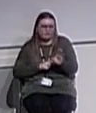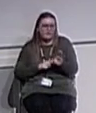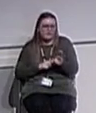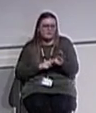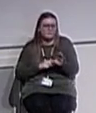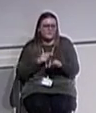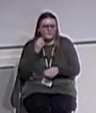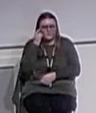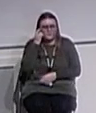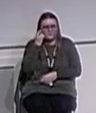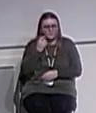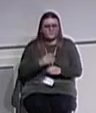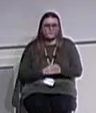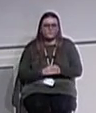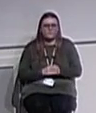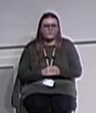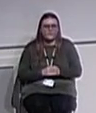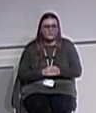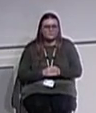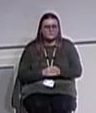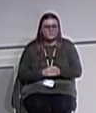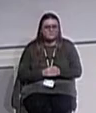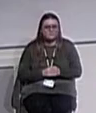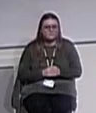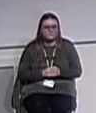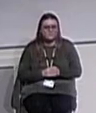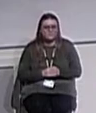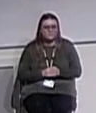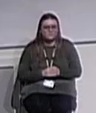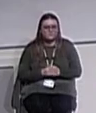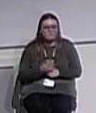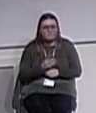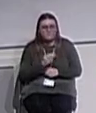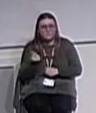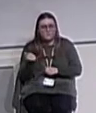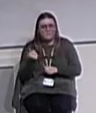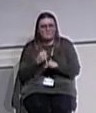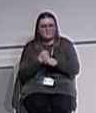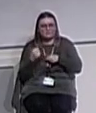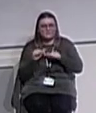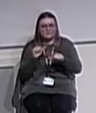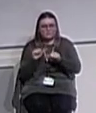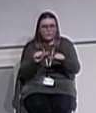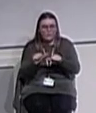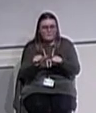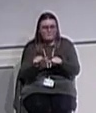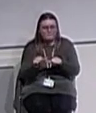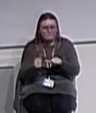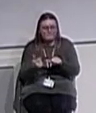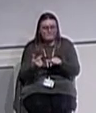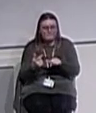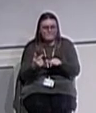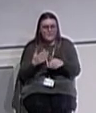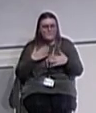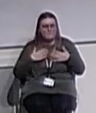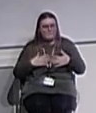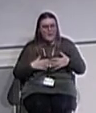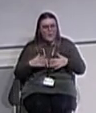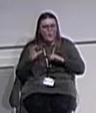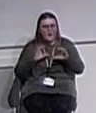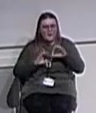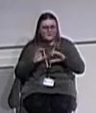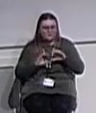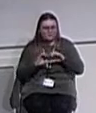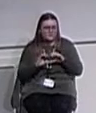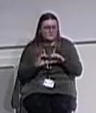programme. And for some degree programmes, the specialism kicks in a bit earlier. You know, if you're doing biochemistry, you'll be doing biochemistry from year one. If